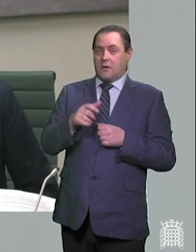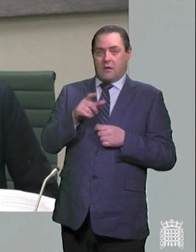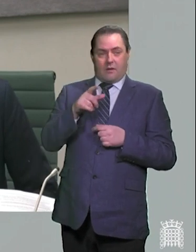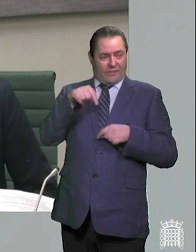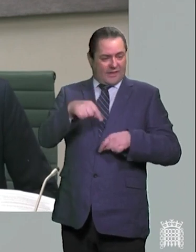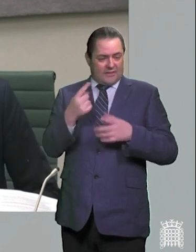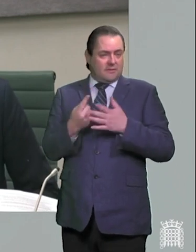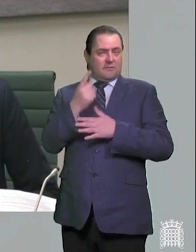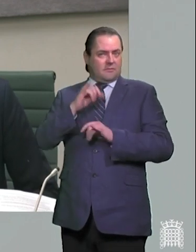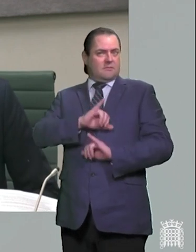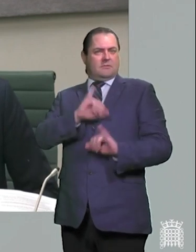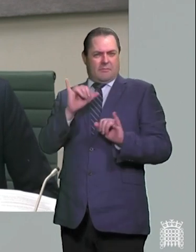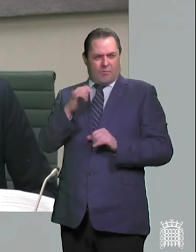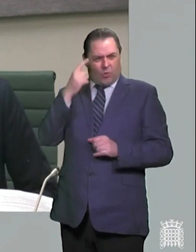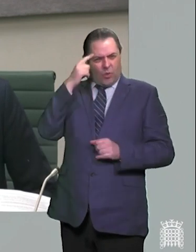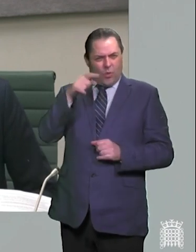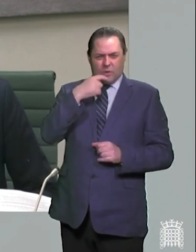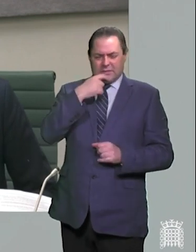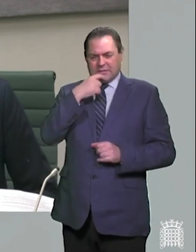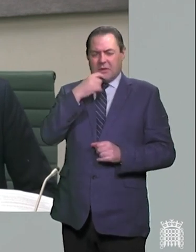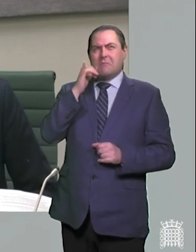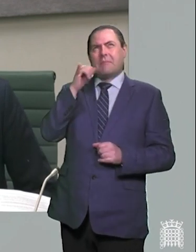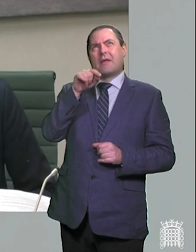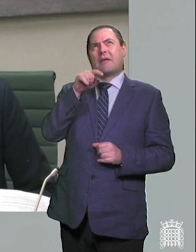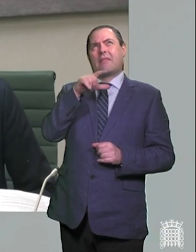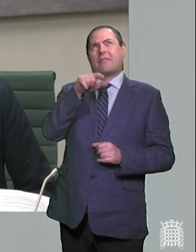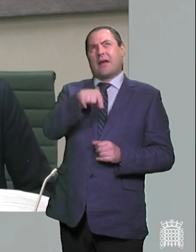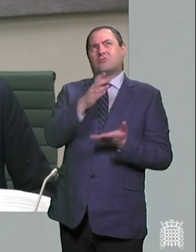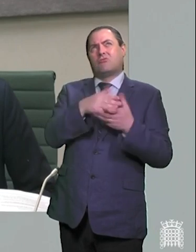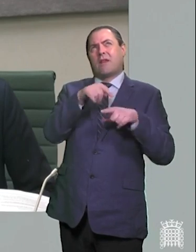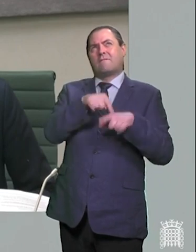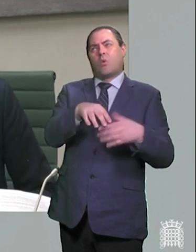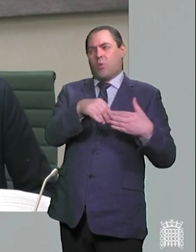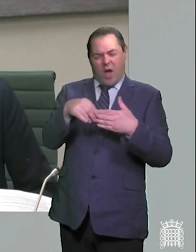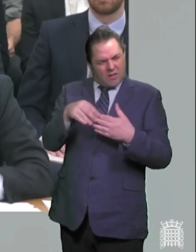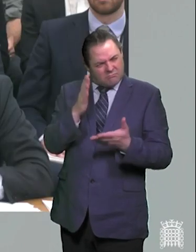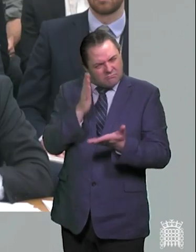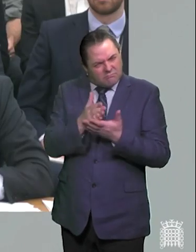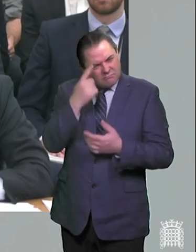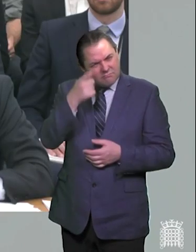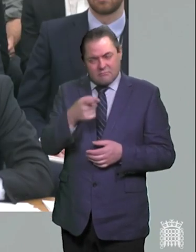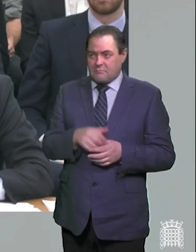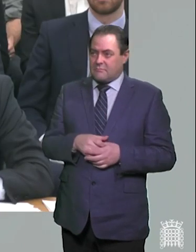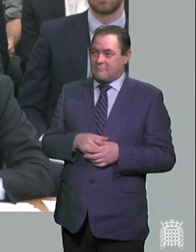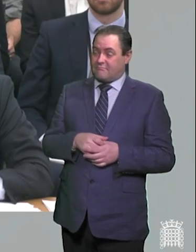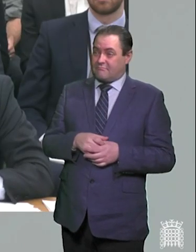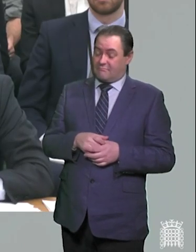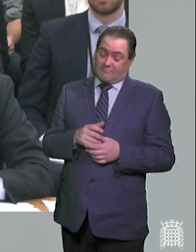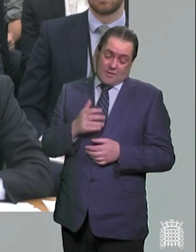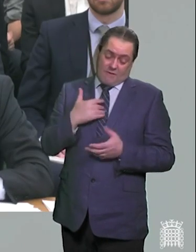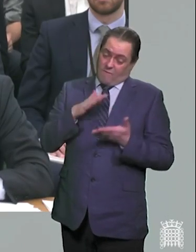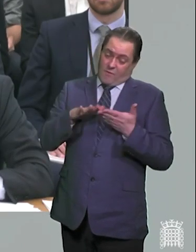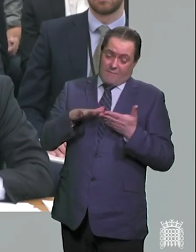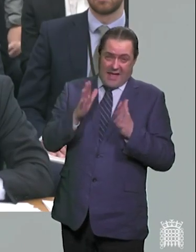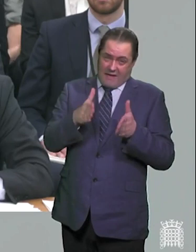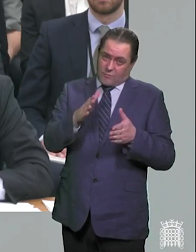head, you must have been thinking, well, I wonder whether that was really complying with the guidance. That must have occurred. So, Bernard, forgive me, but I've got to